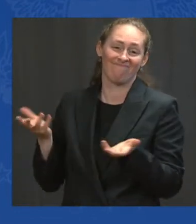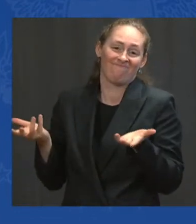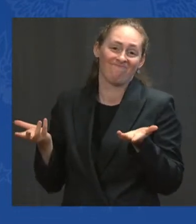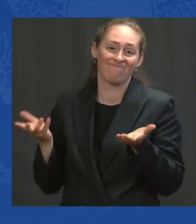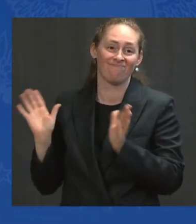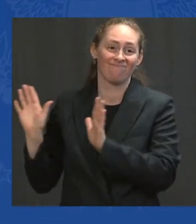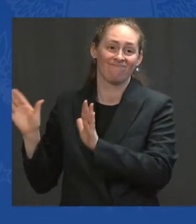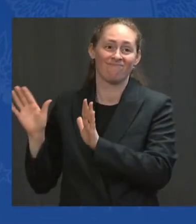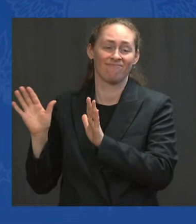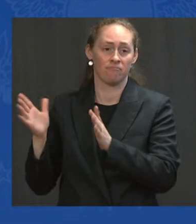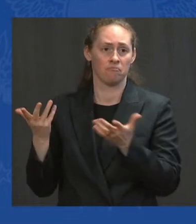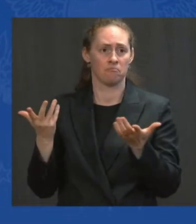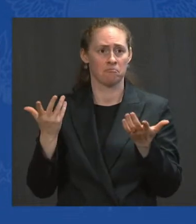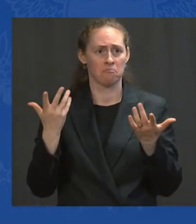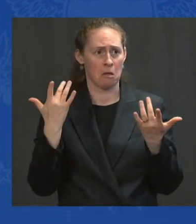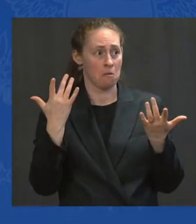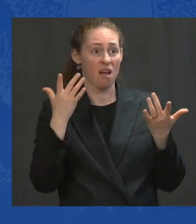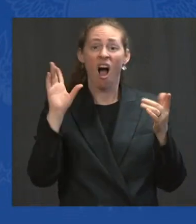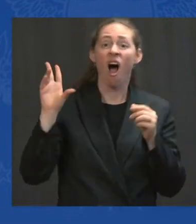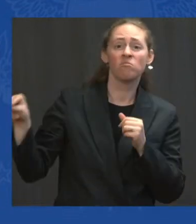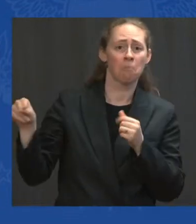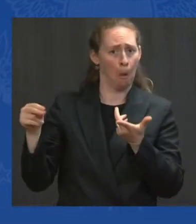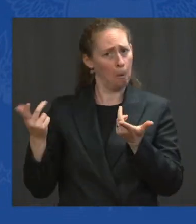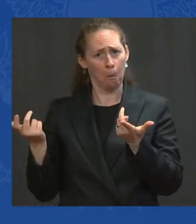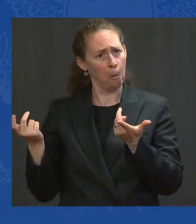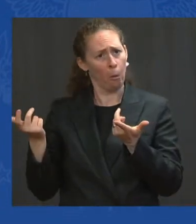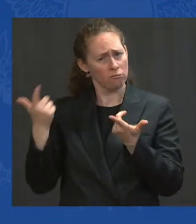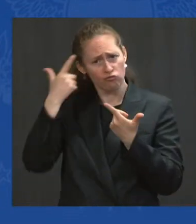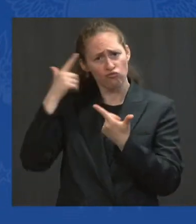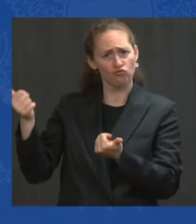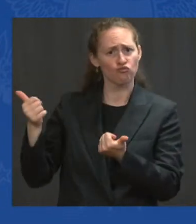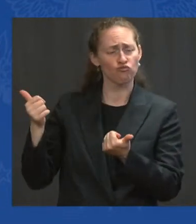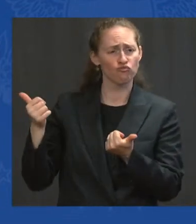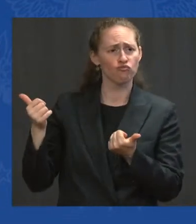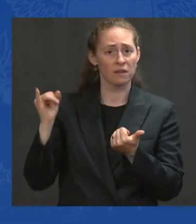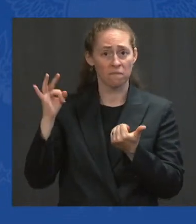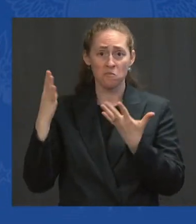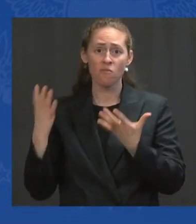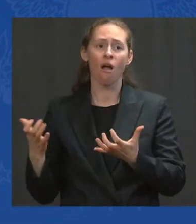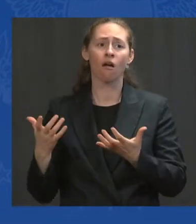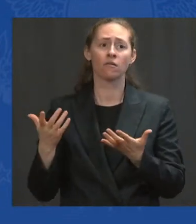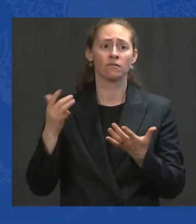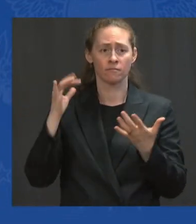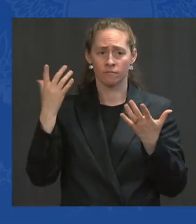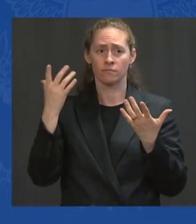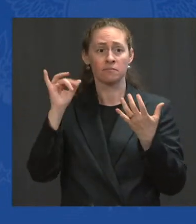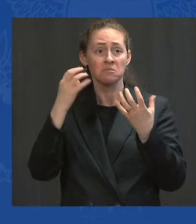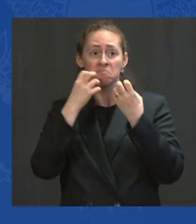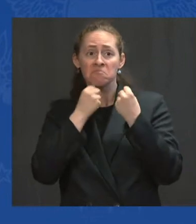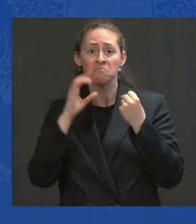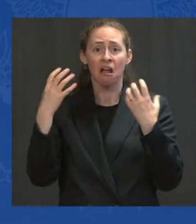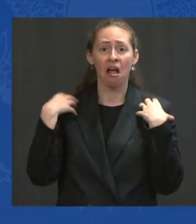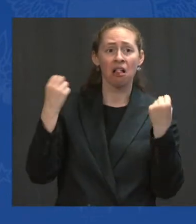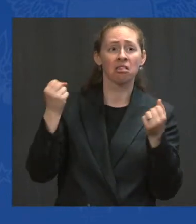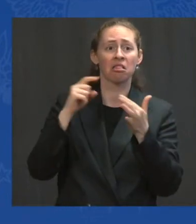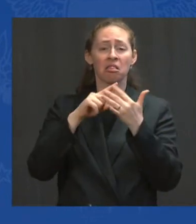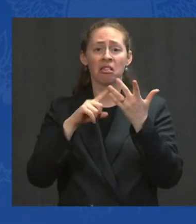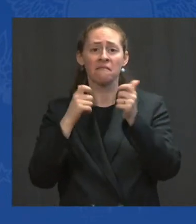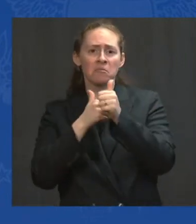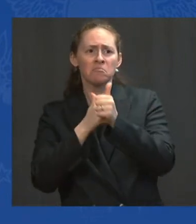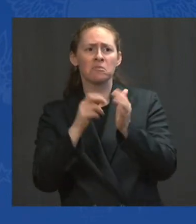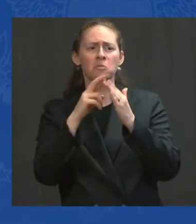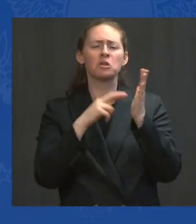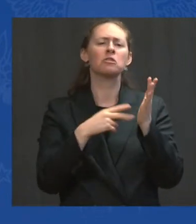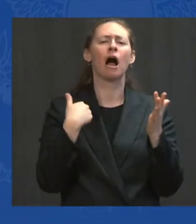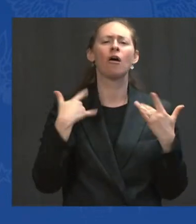right now, given the situation, that the protocol to protect her health, I think, will be also rather stringent. So I don't have a concern about